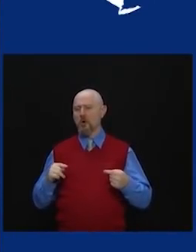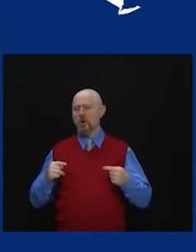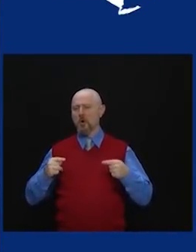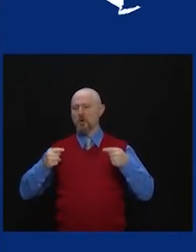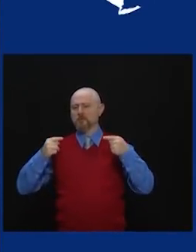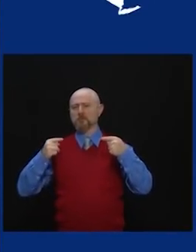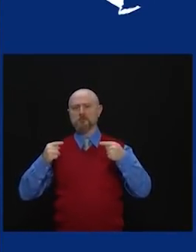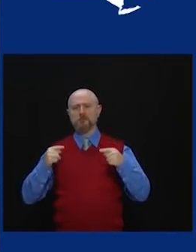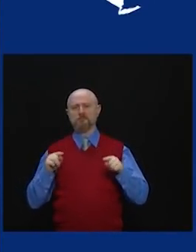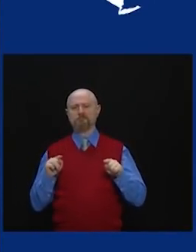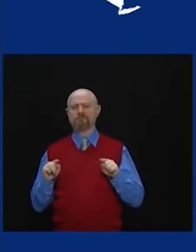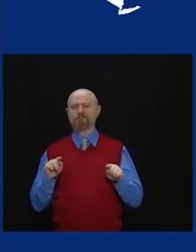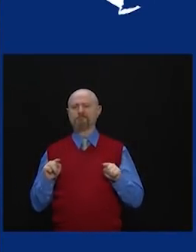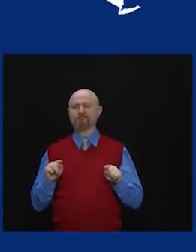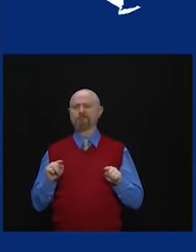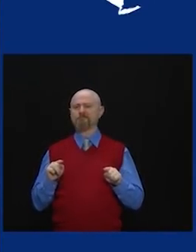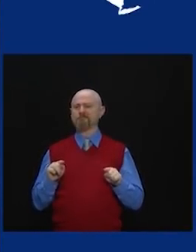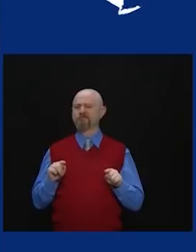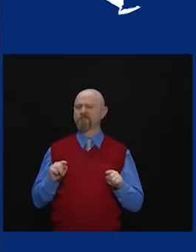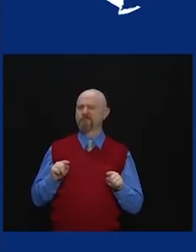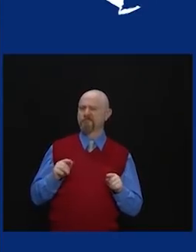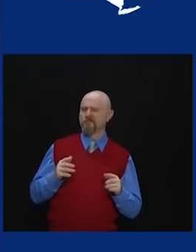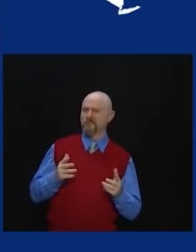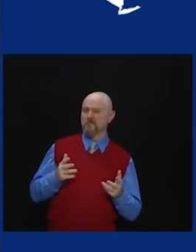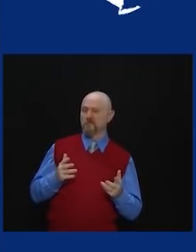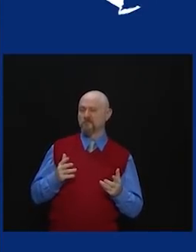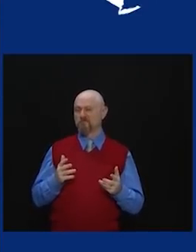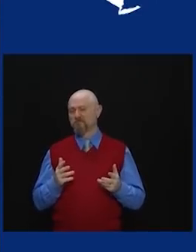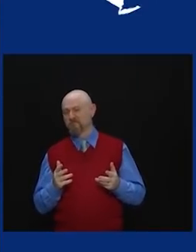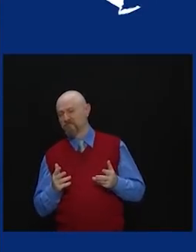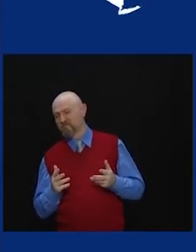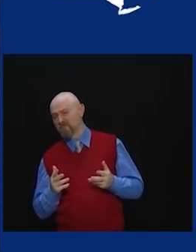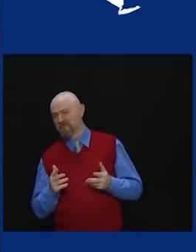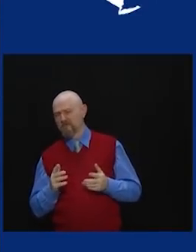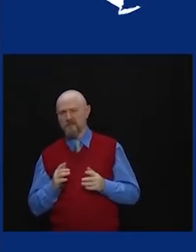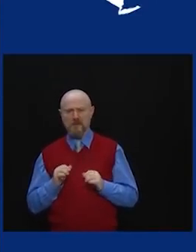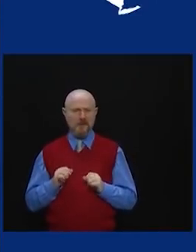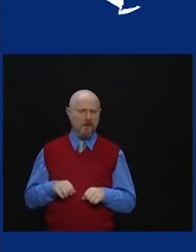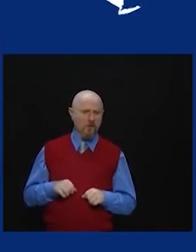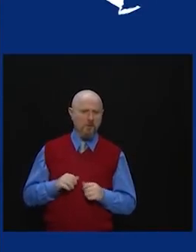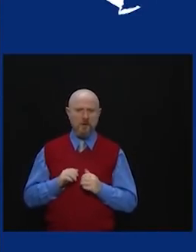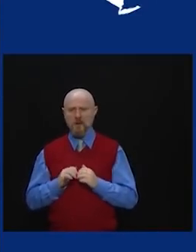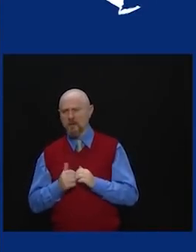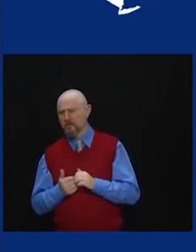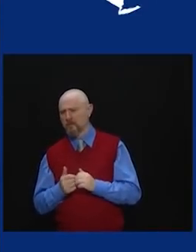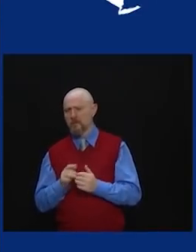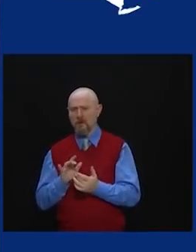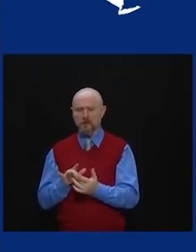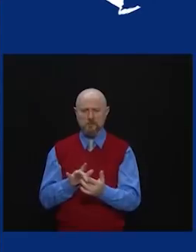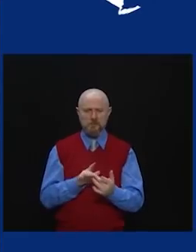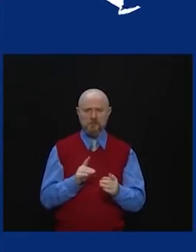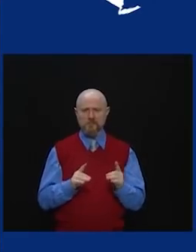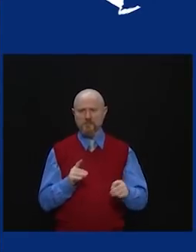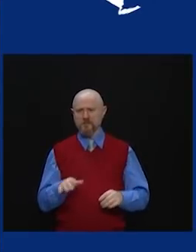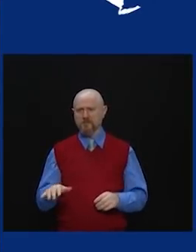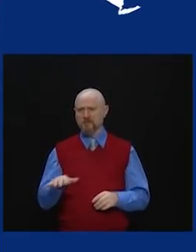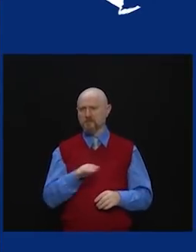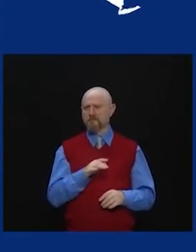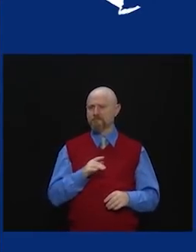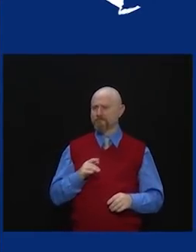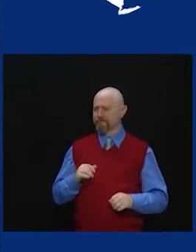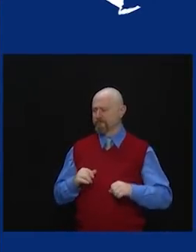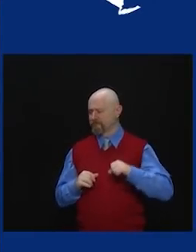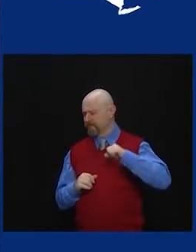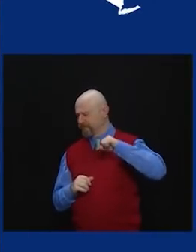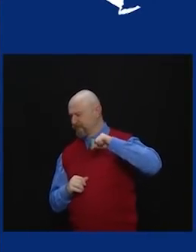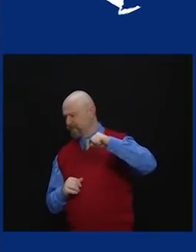reach the people who so far say no, thank you? And for the doctor, a question about